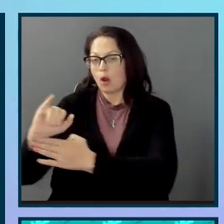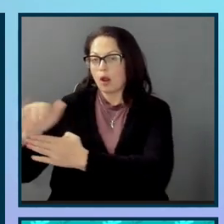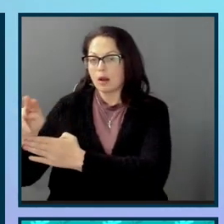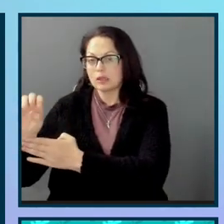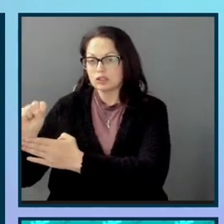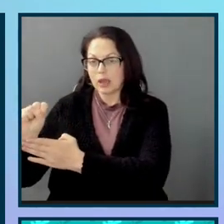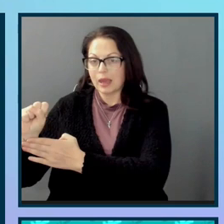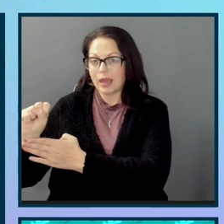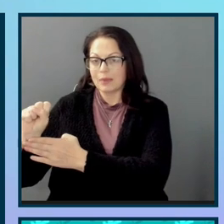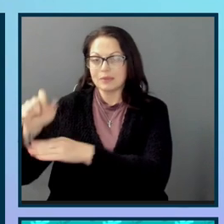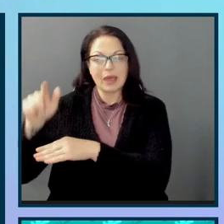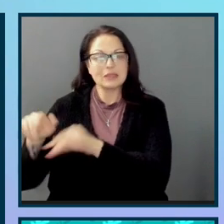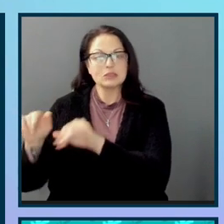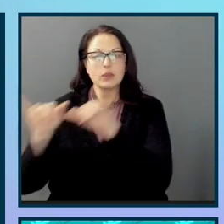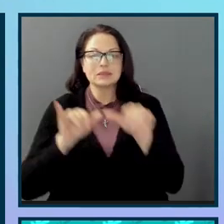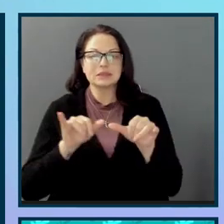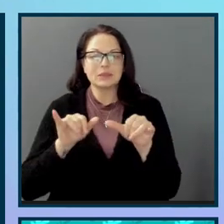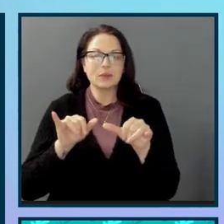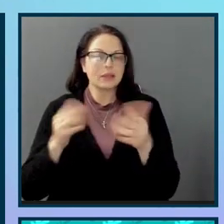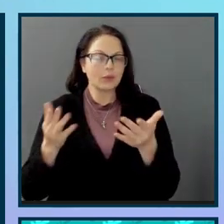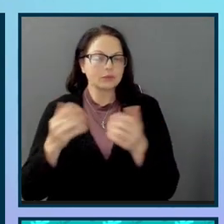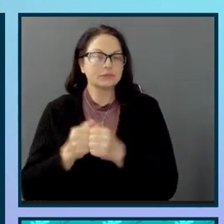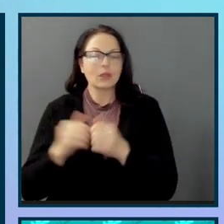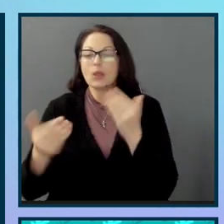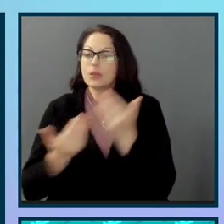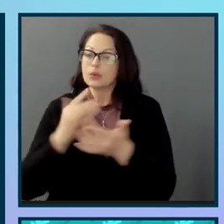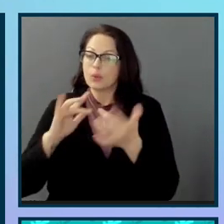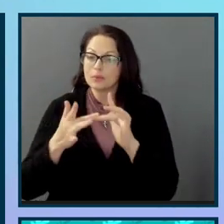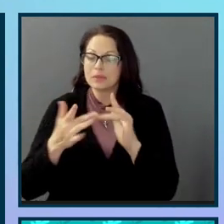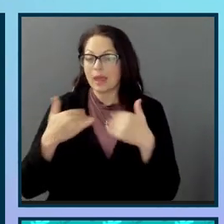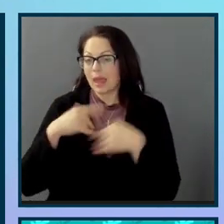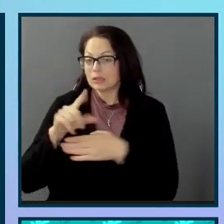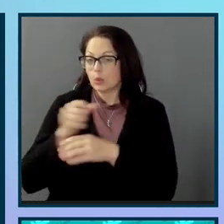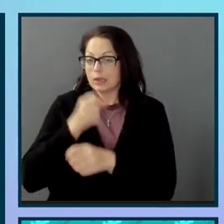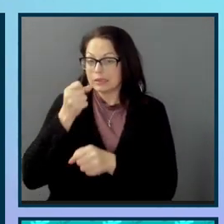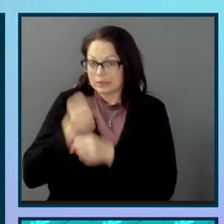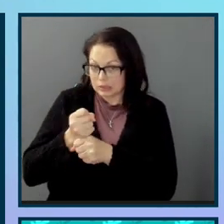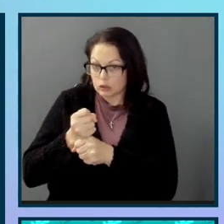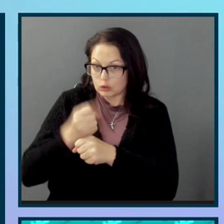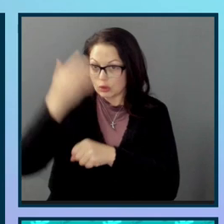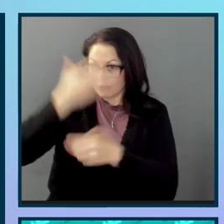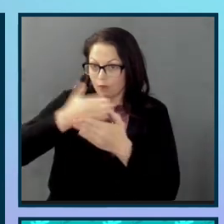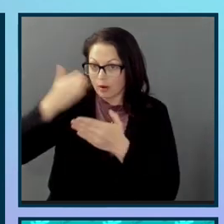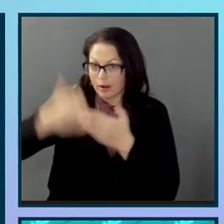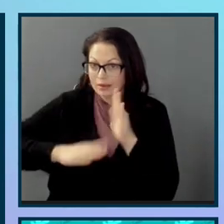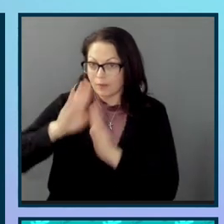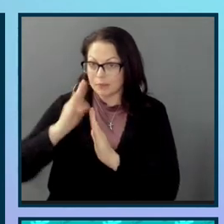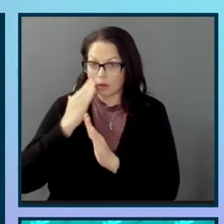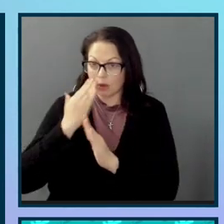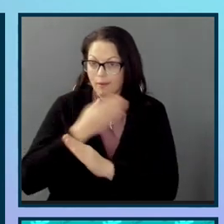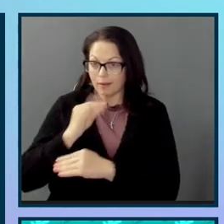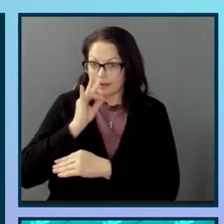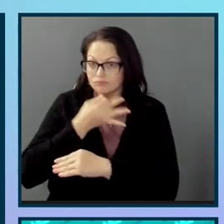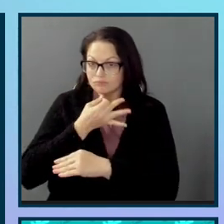where the similarities really seem to end. The new website had two decades worth of front-end development, knowledge, and expertise.